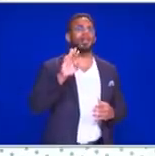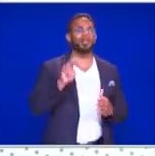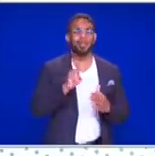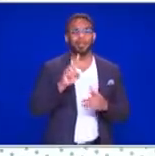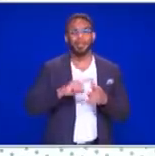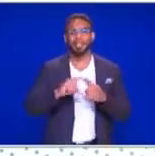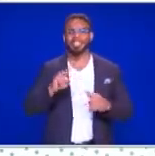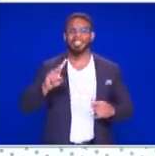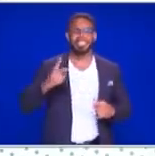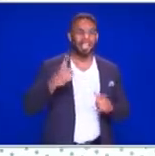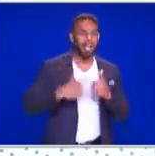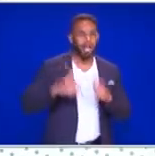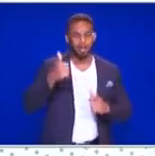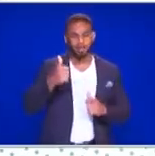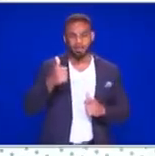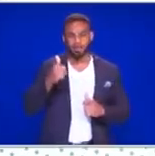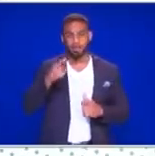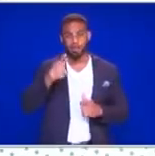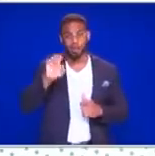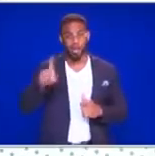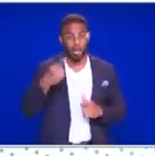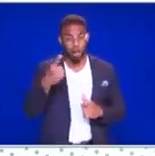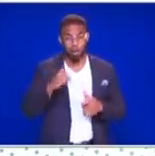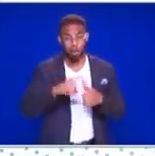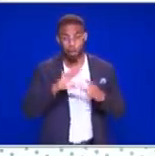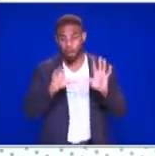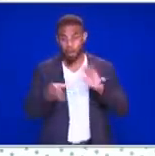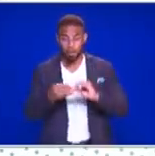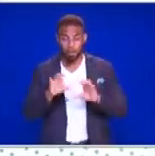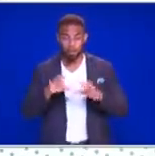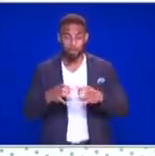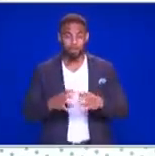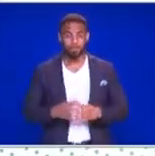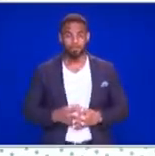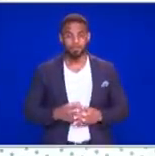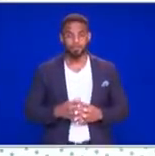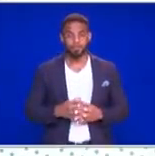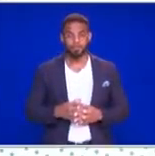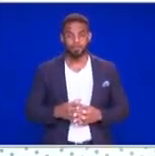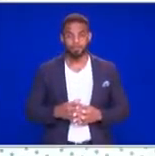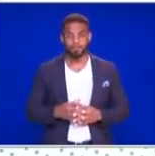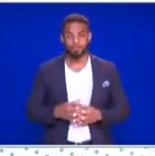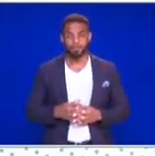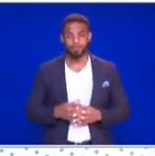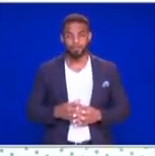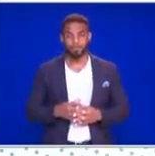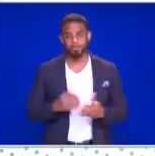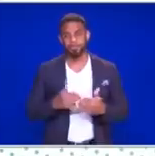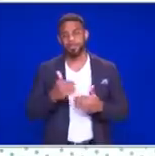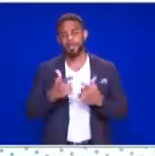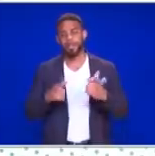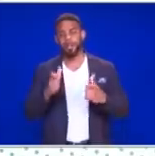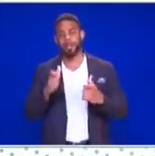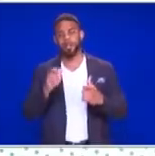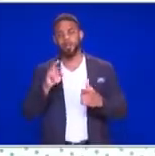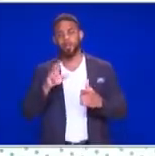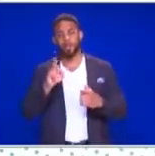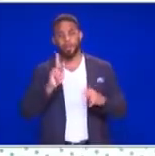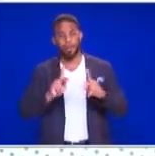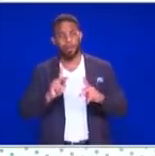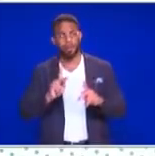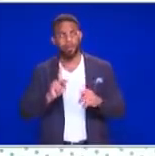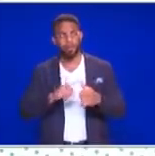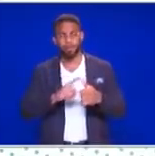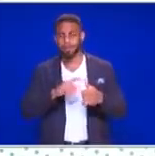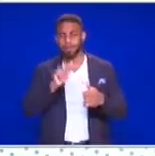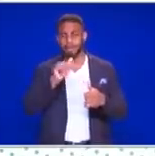as the second largest race alone or in combination group. The next largest racial populations were